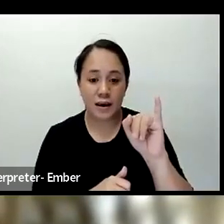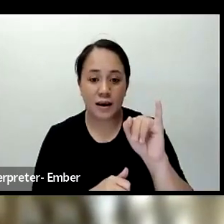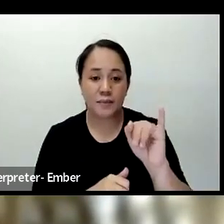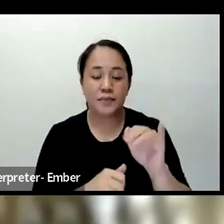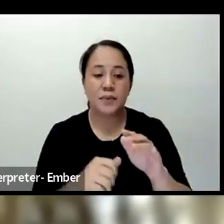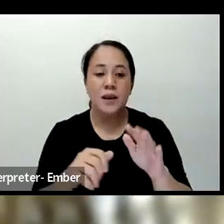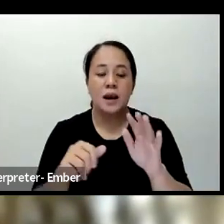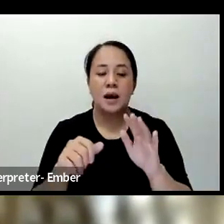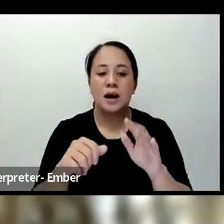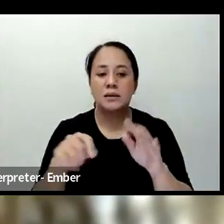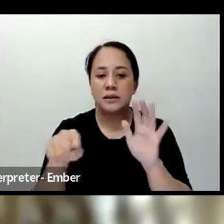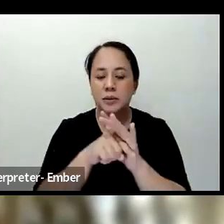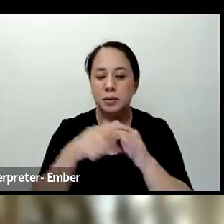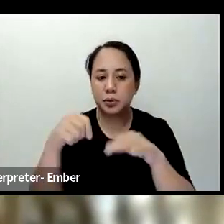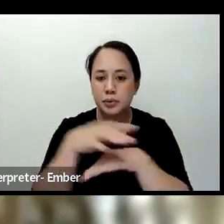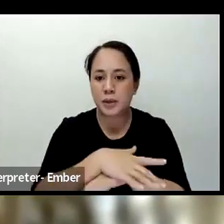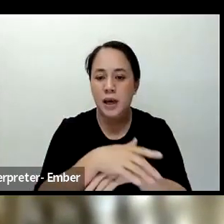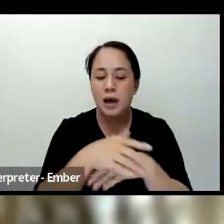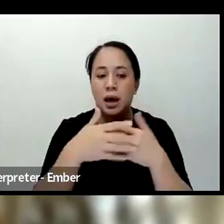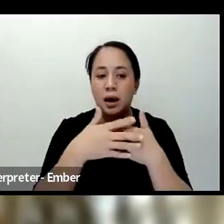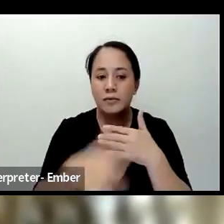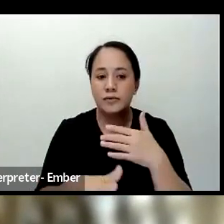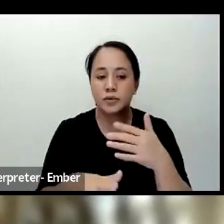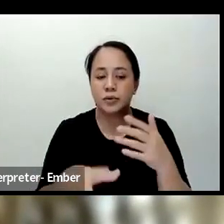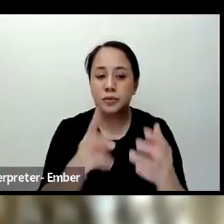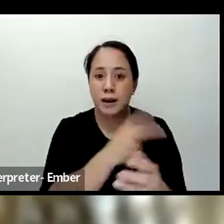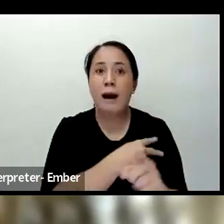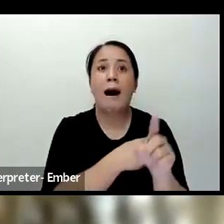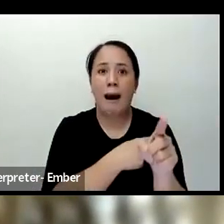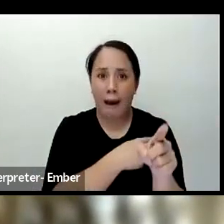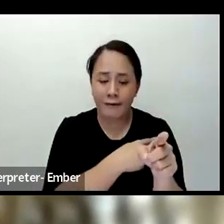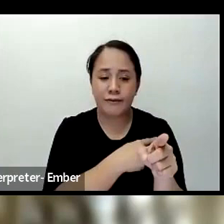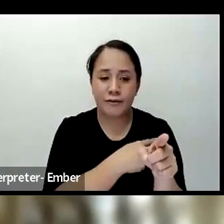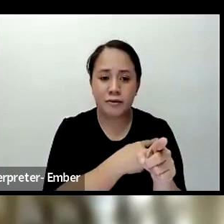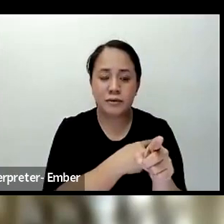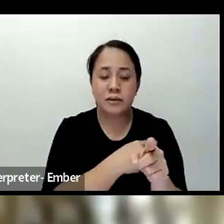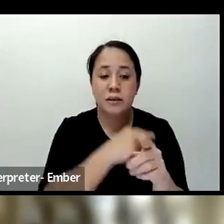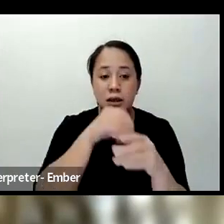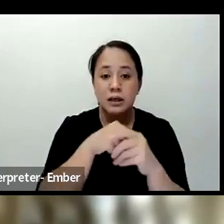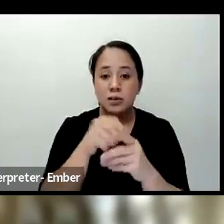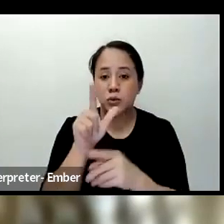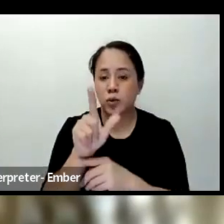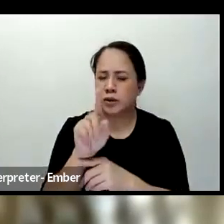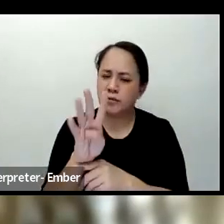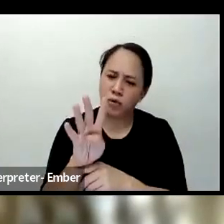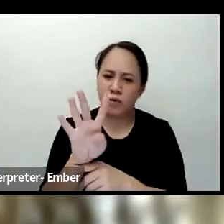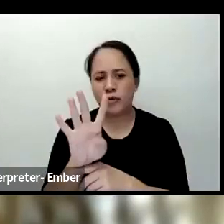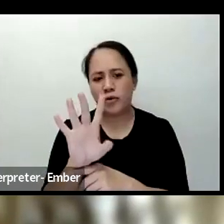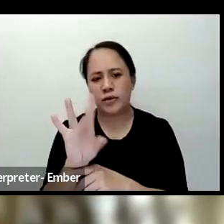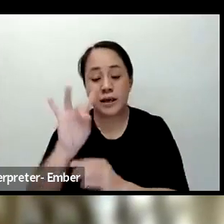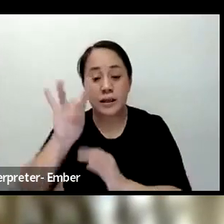events following immunization. That is in place. No? If within 24 or 48 hours you have an